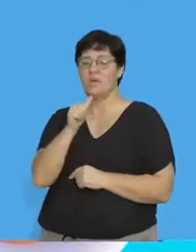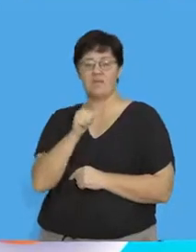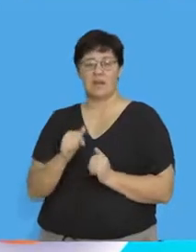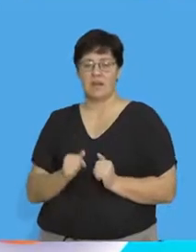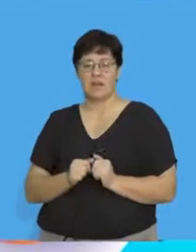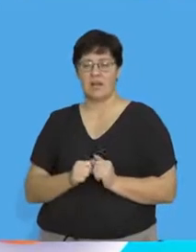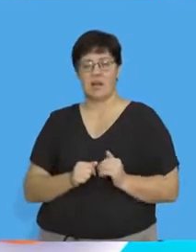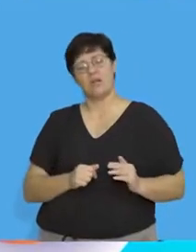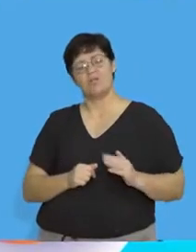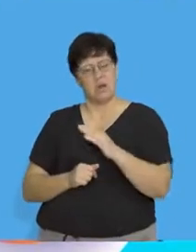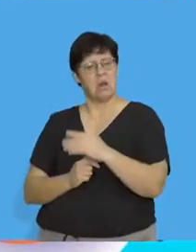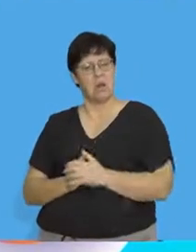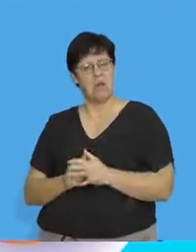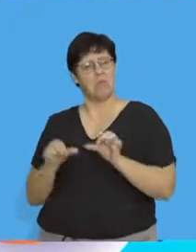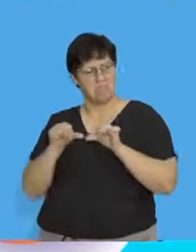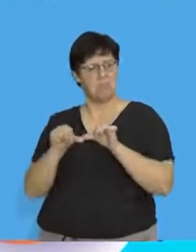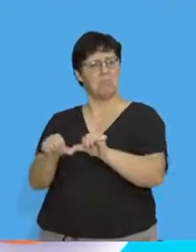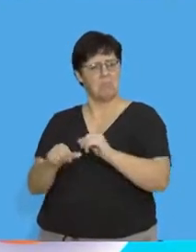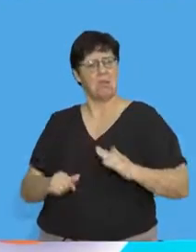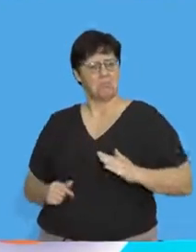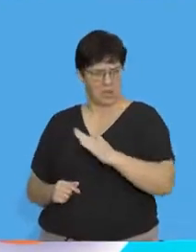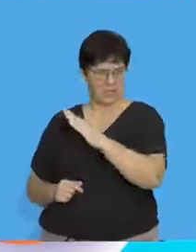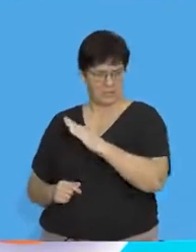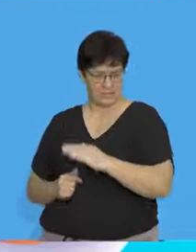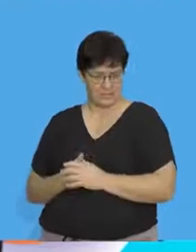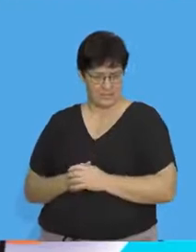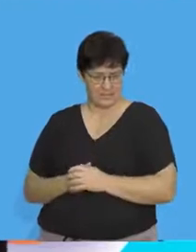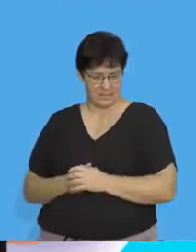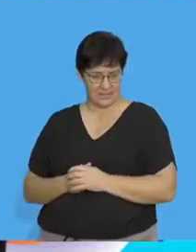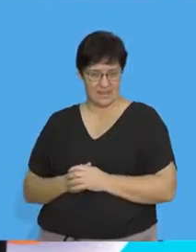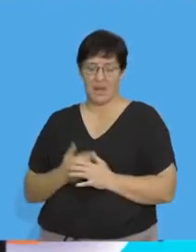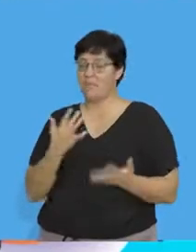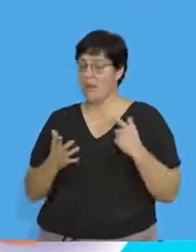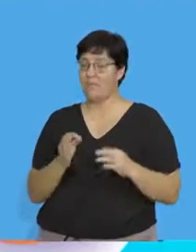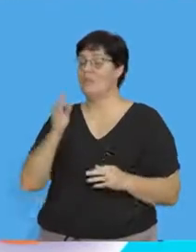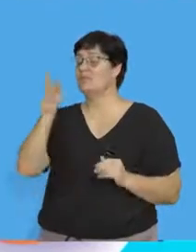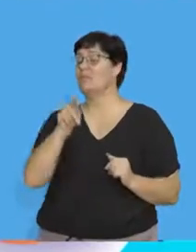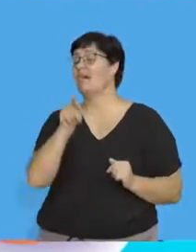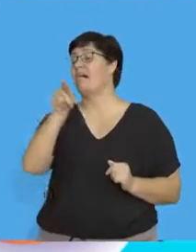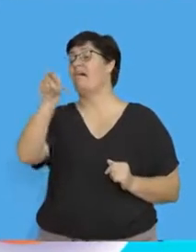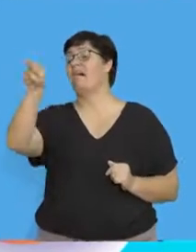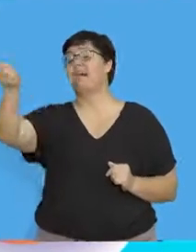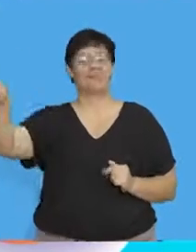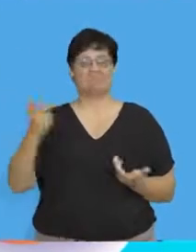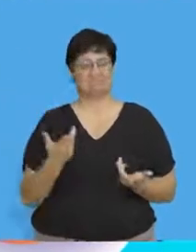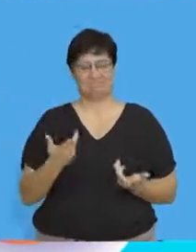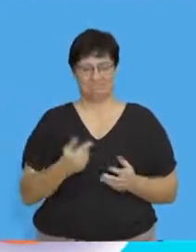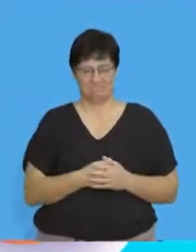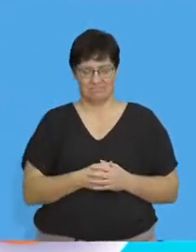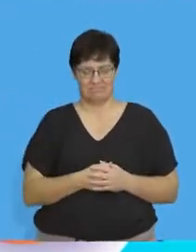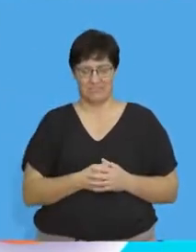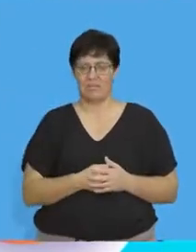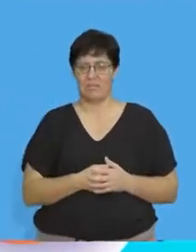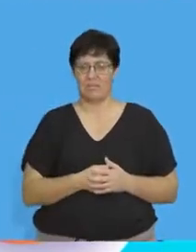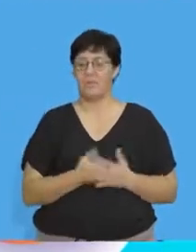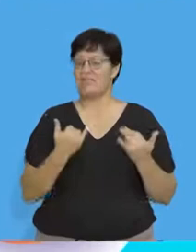say indirectly proportional. It doesn't really exist. What we've got to remember is these are the important terms